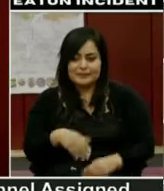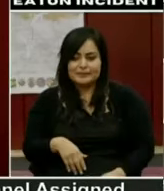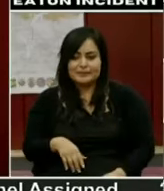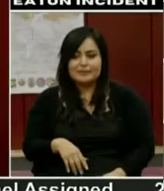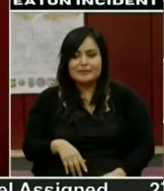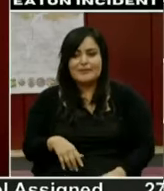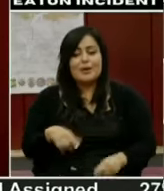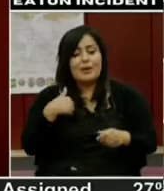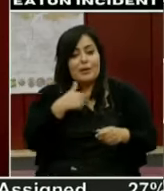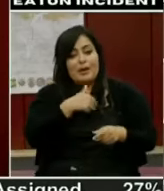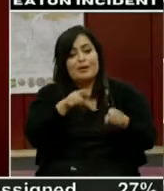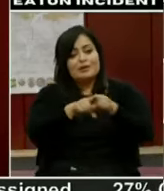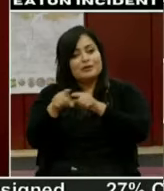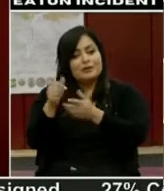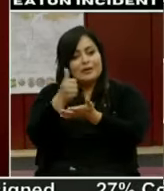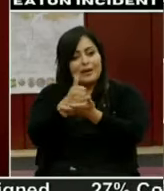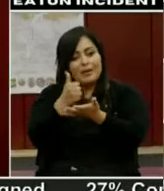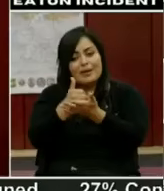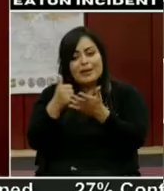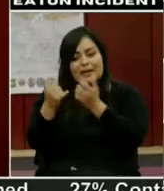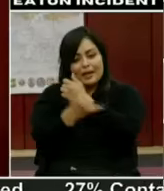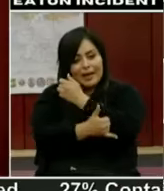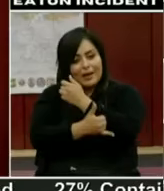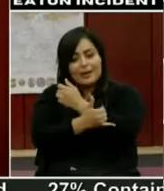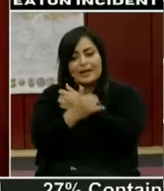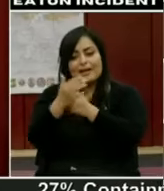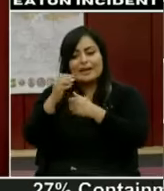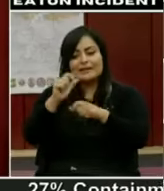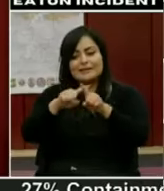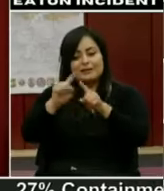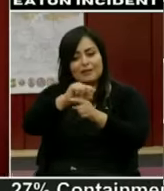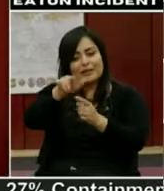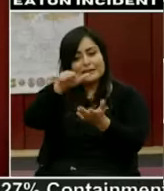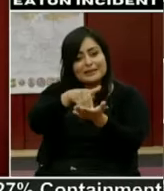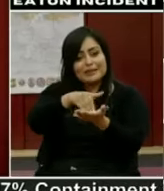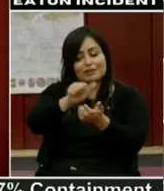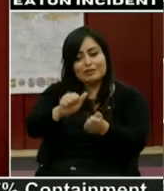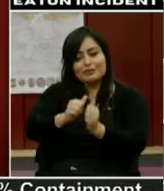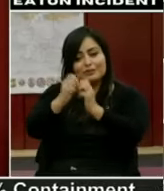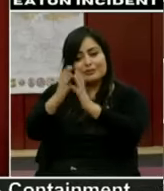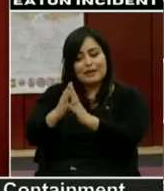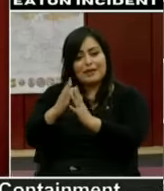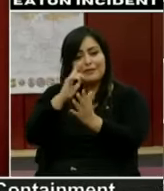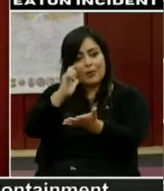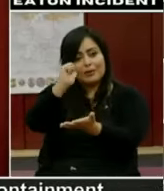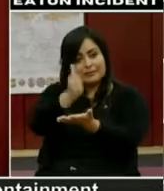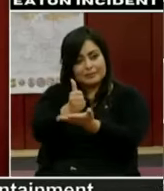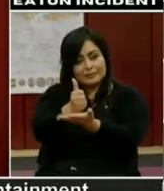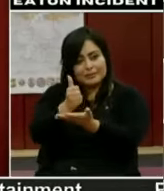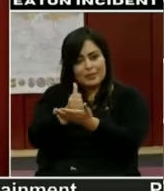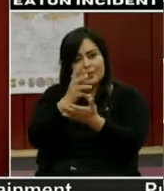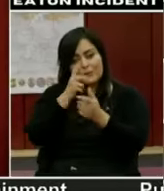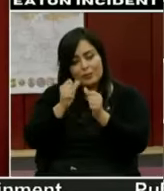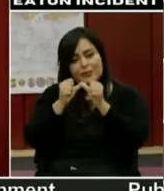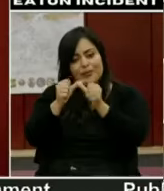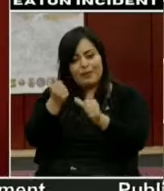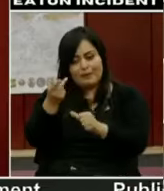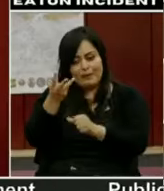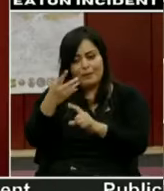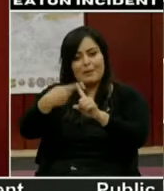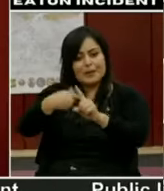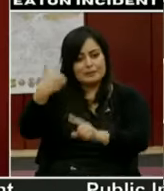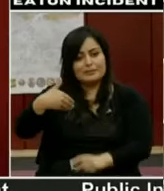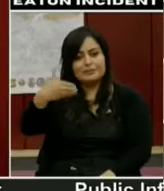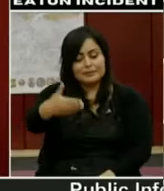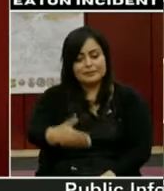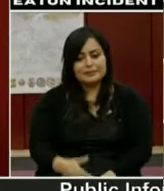assisting the county, and local assistance centers are being opened up for the duration of this, because this is going to continue on for several months.